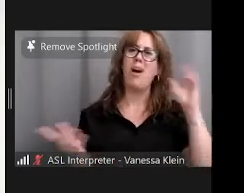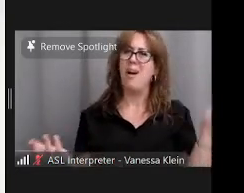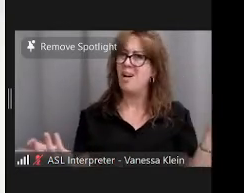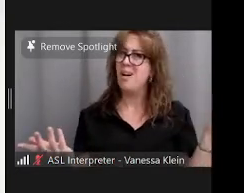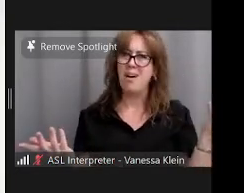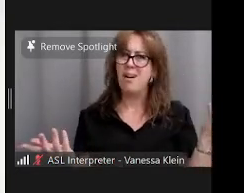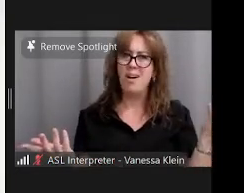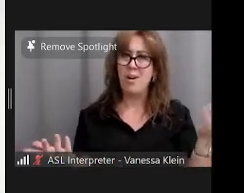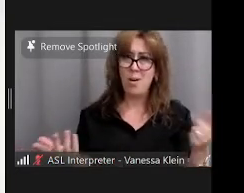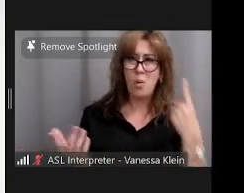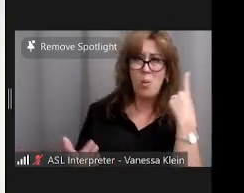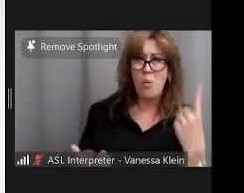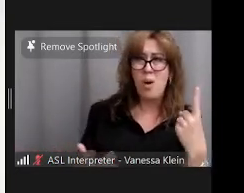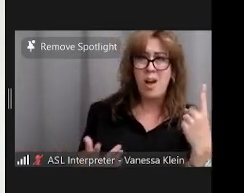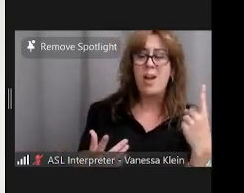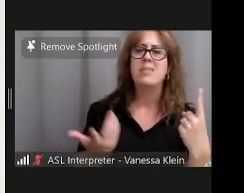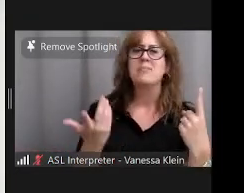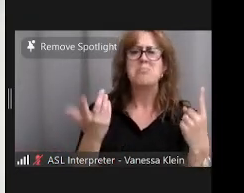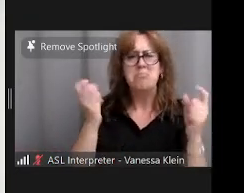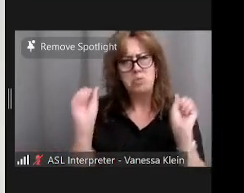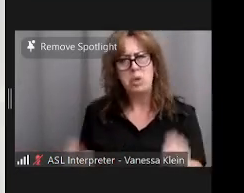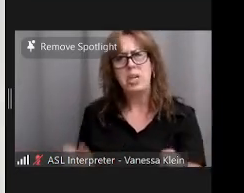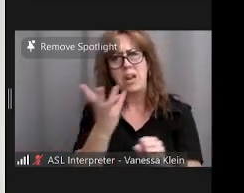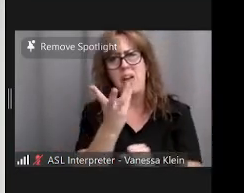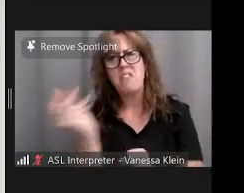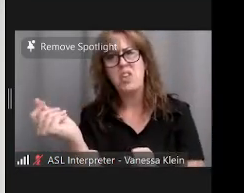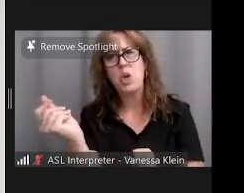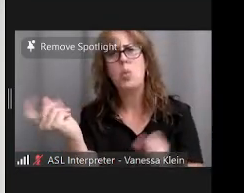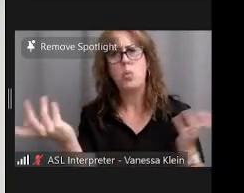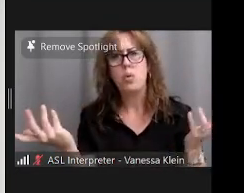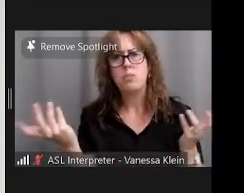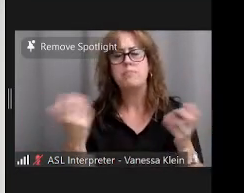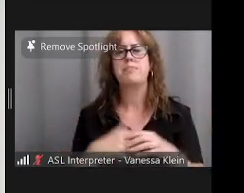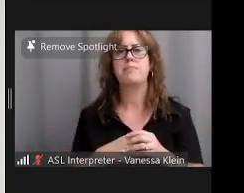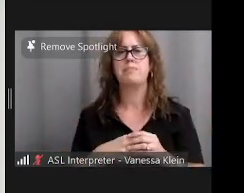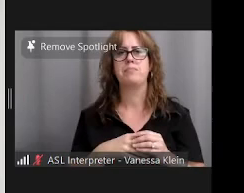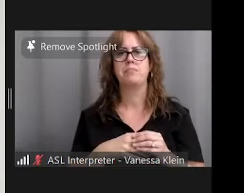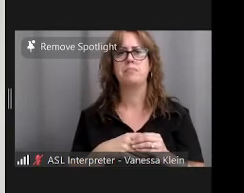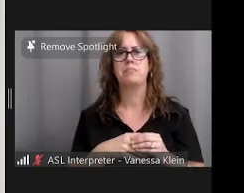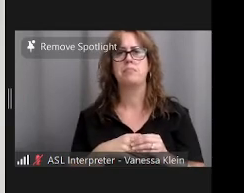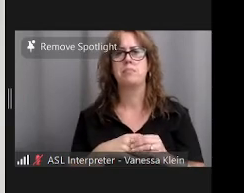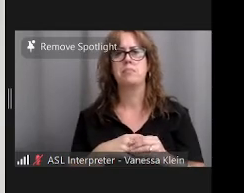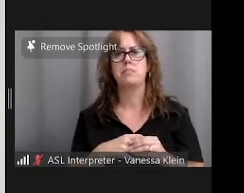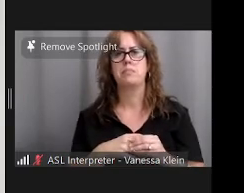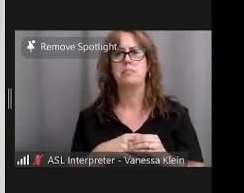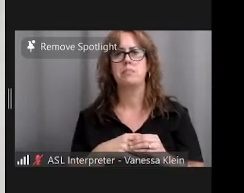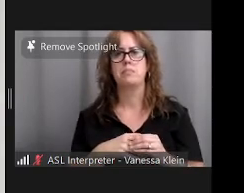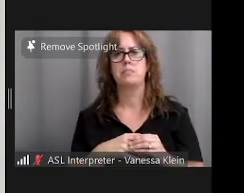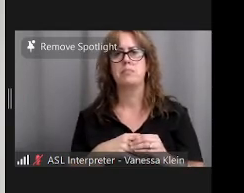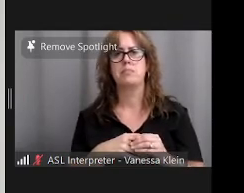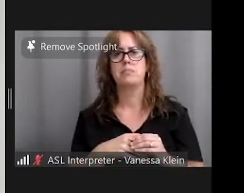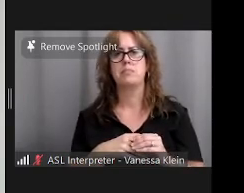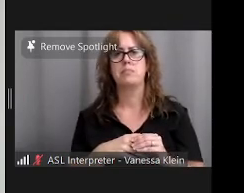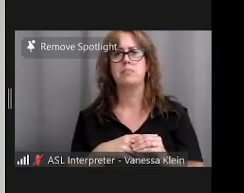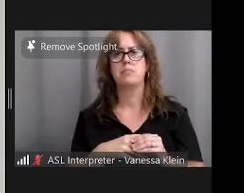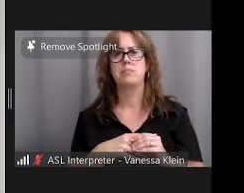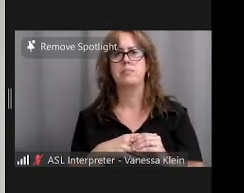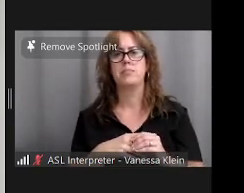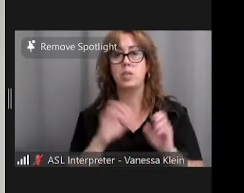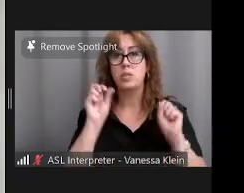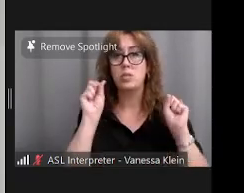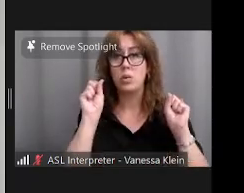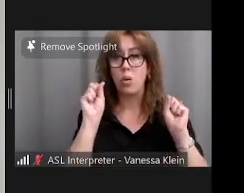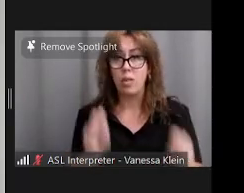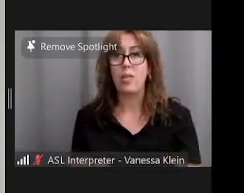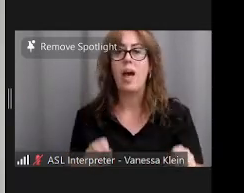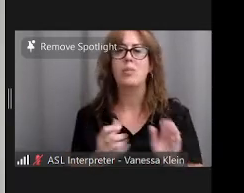you can have a few? And it tied very much into this idea of, you know, breaking down this